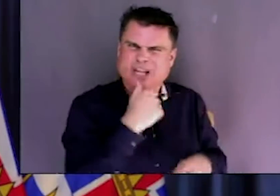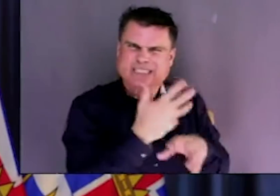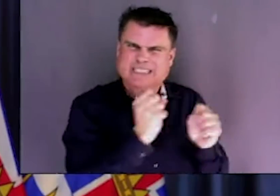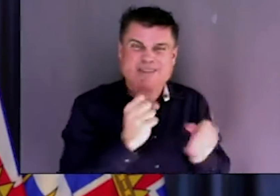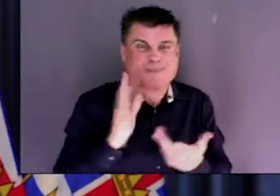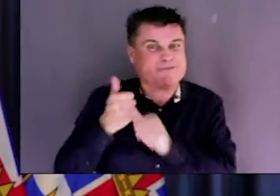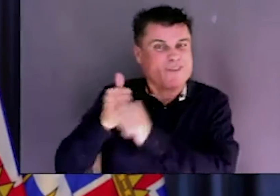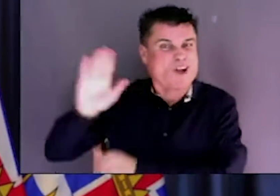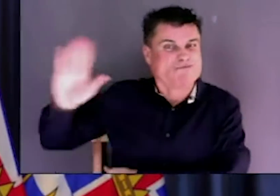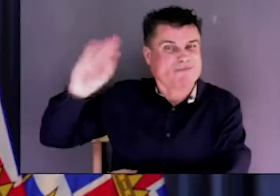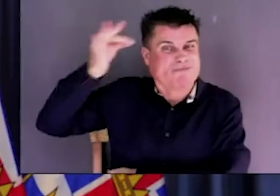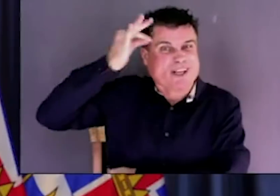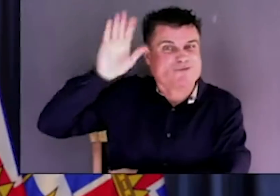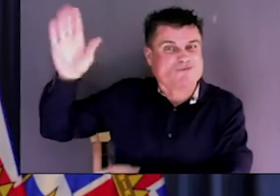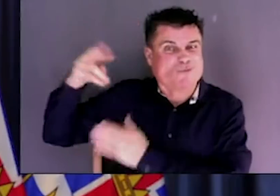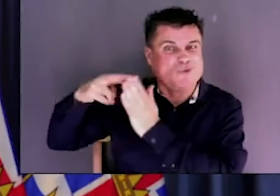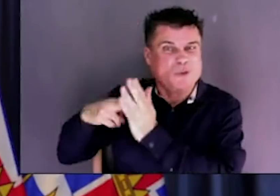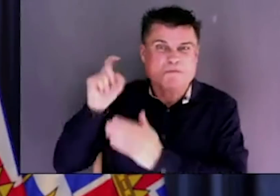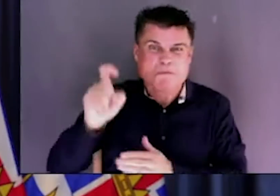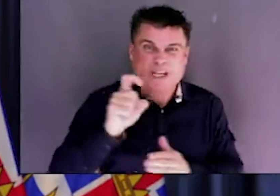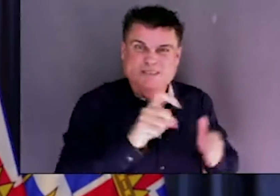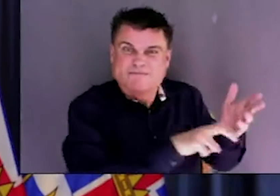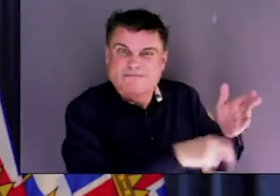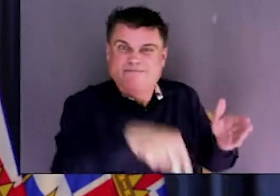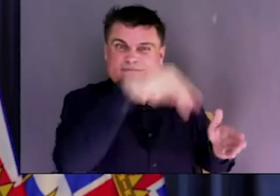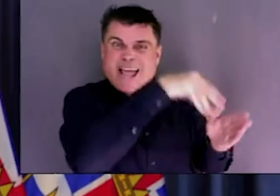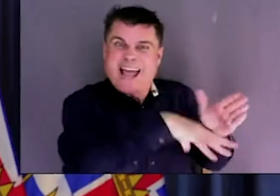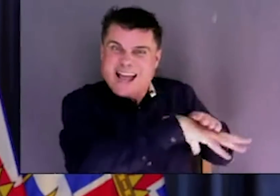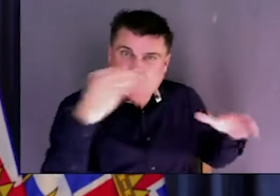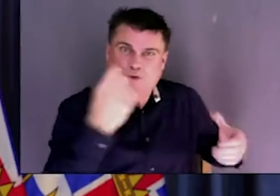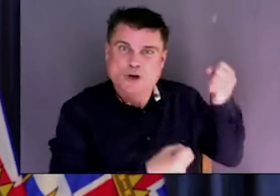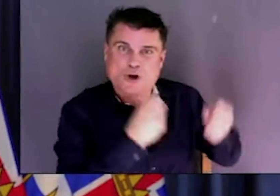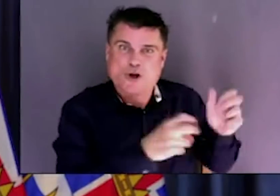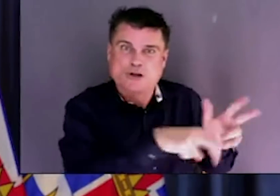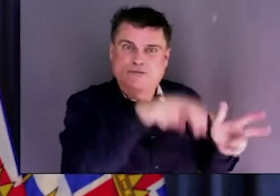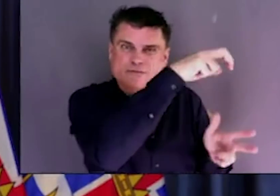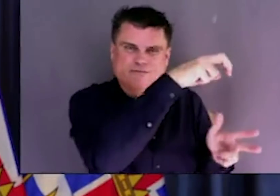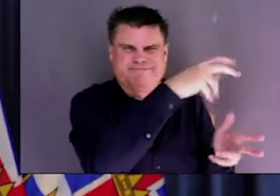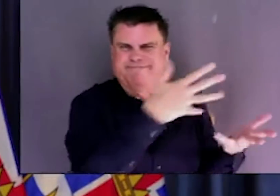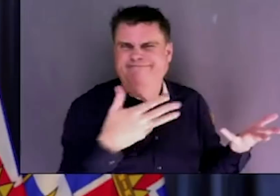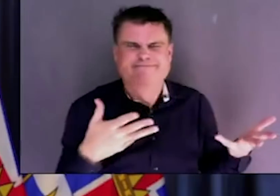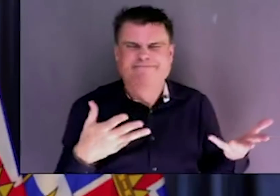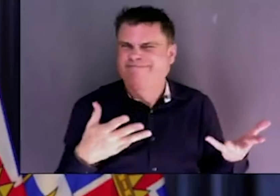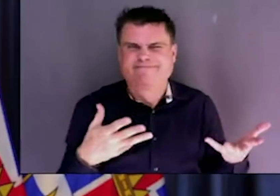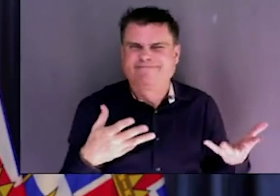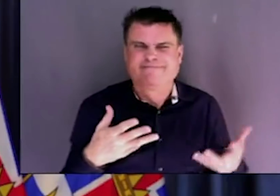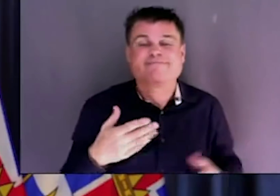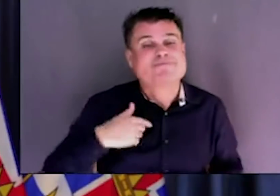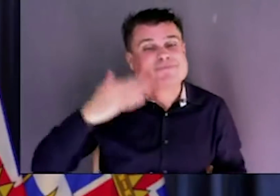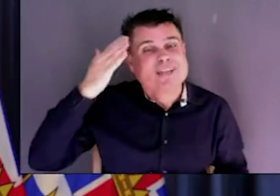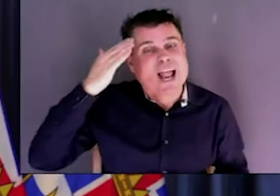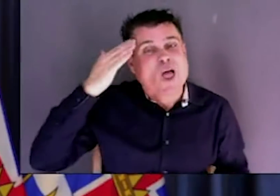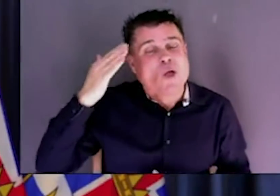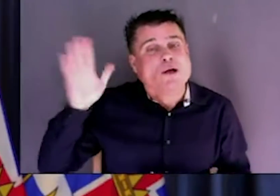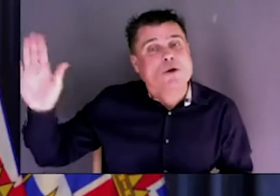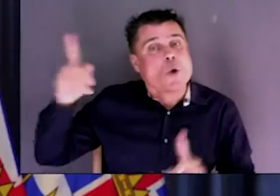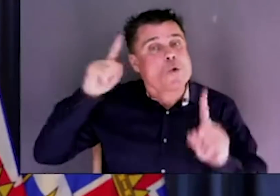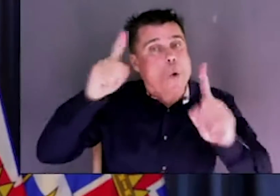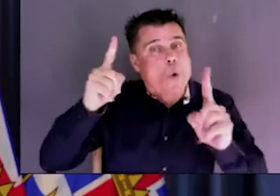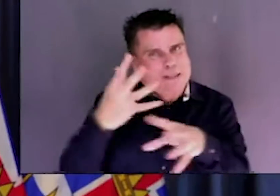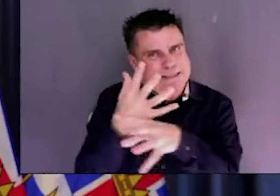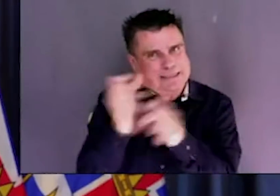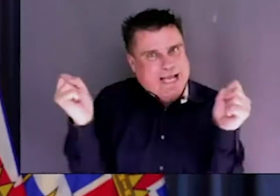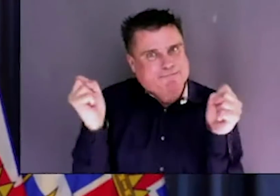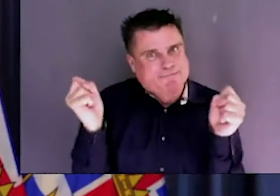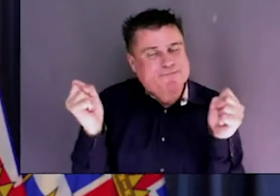safety. I know BC Ferries has been working with Transport Canada to try and find a way to continue the exemption that was granted to